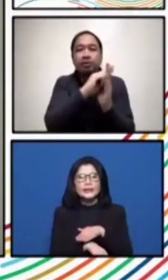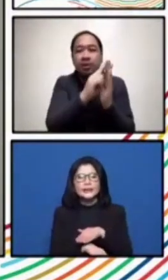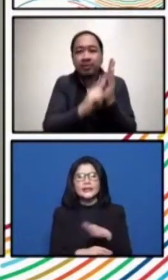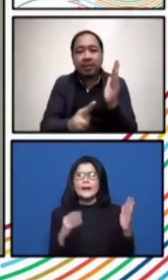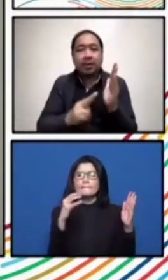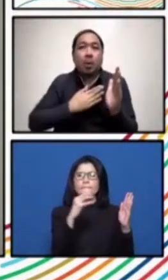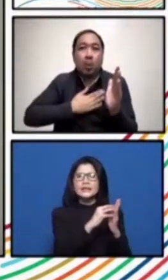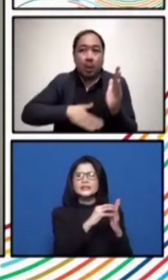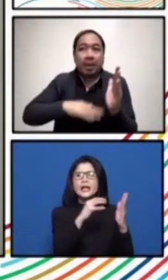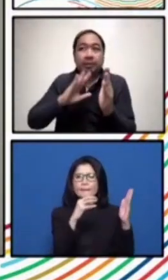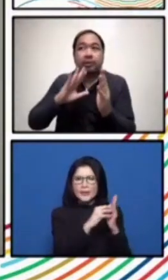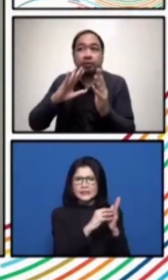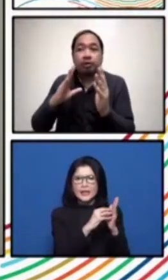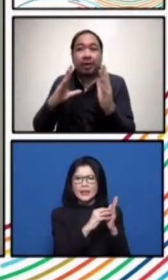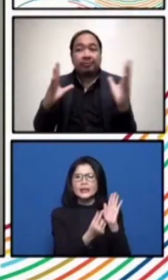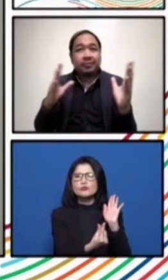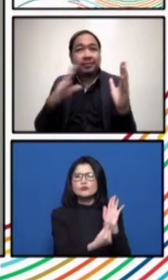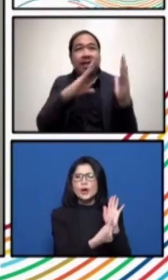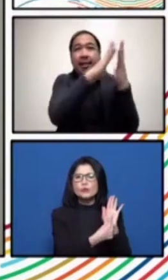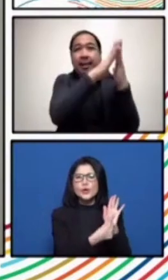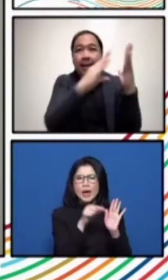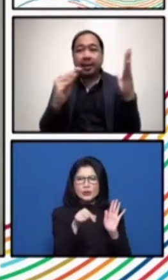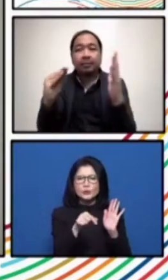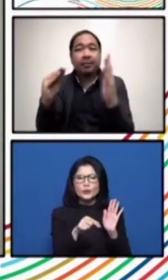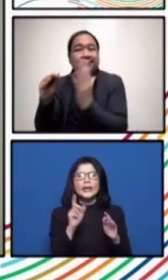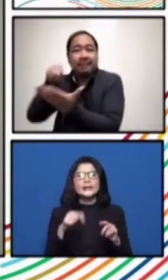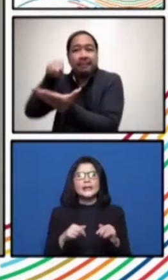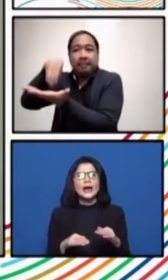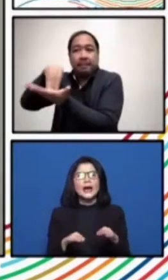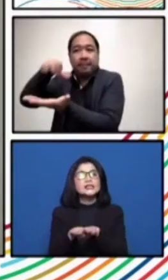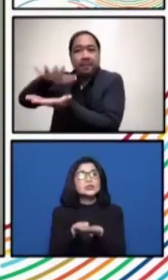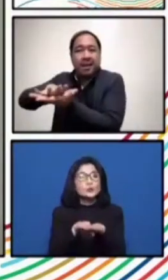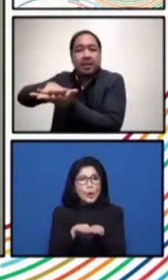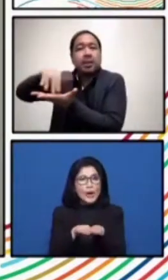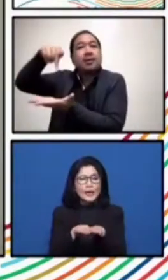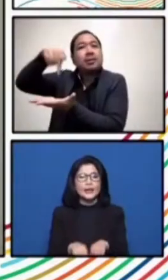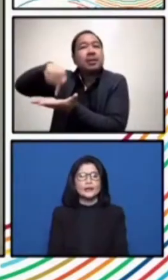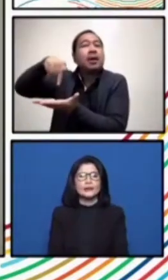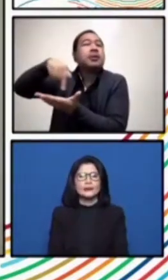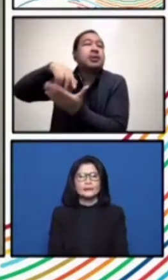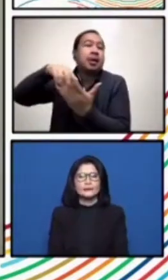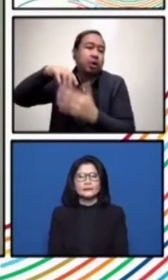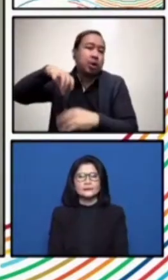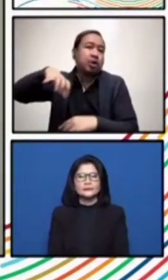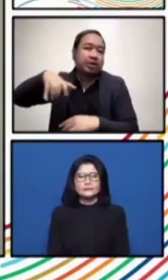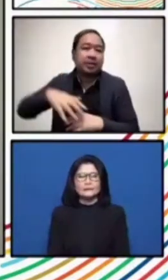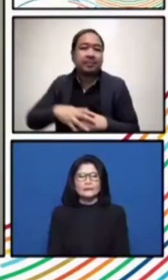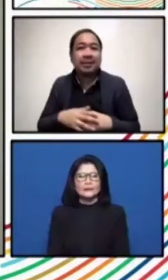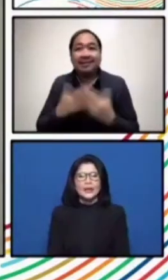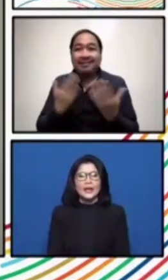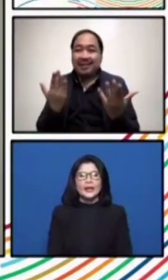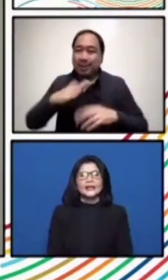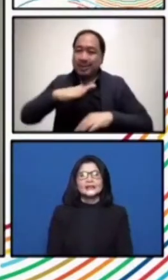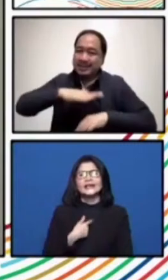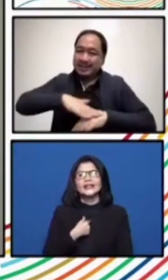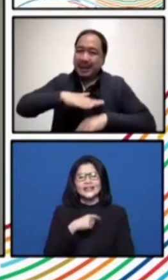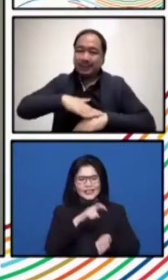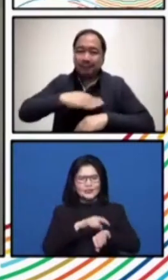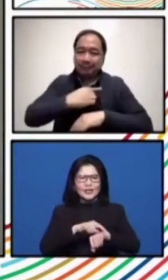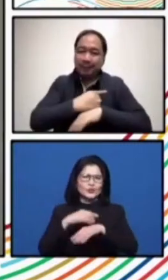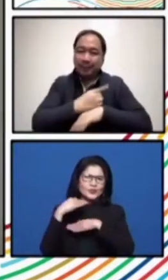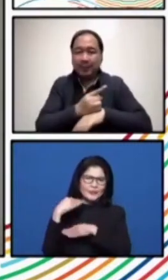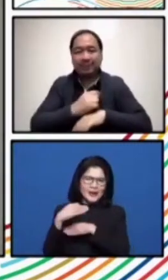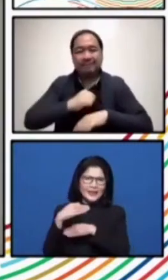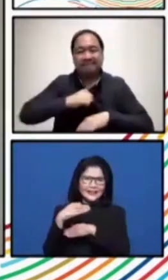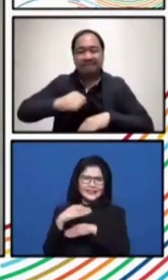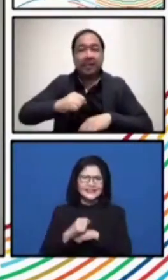that a thing is most relevant to that particular proposal I'm aware that time is racing very quickly so um perhaps